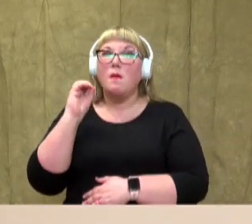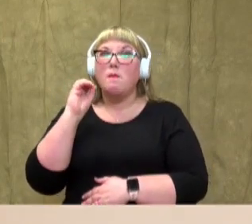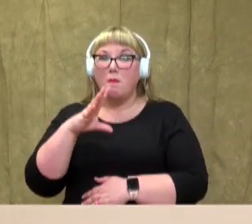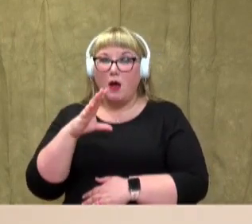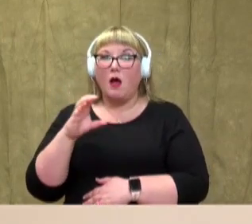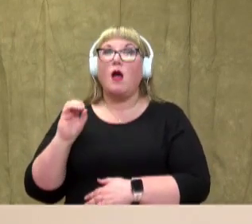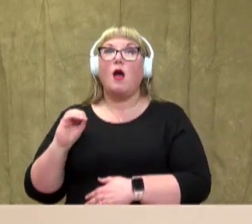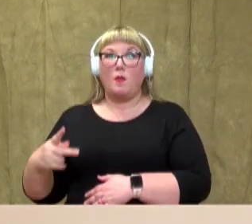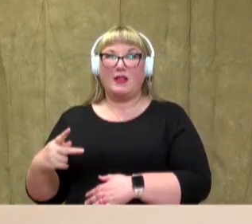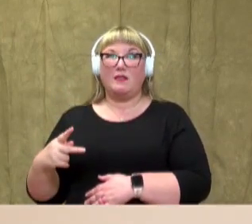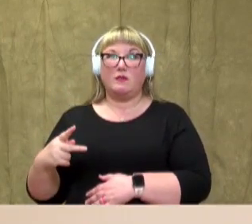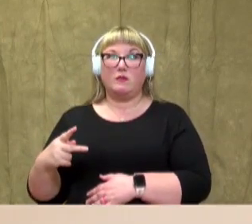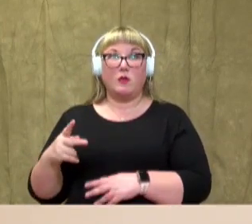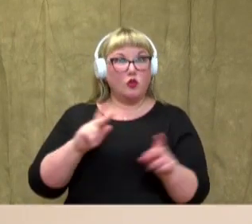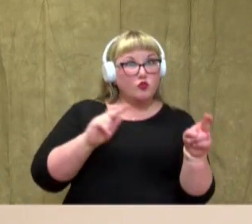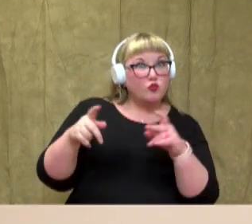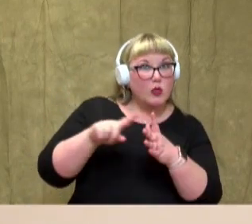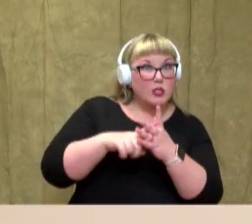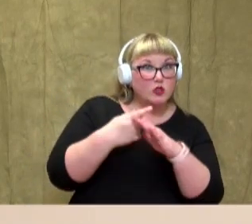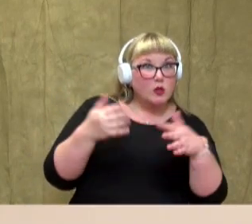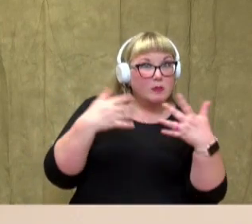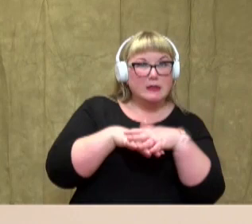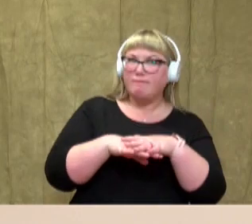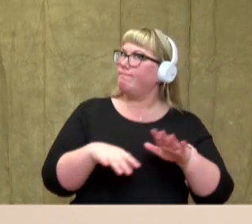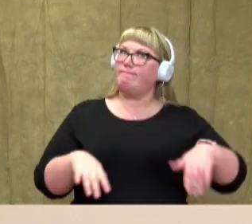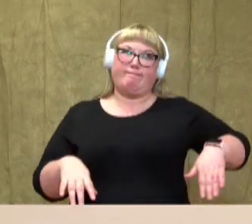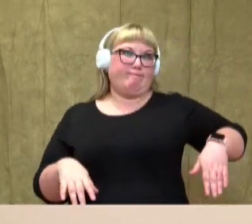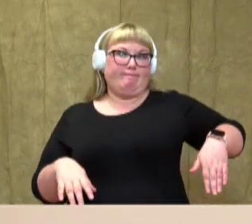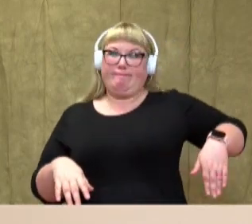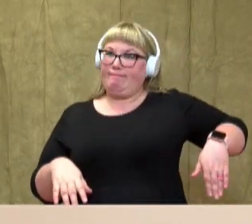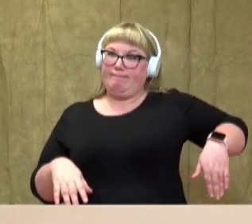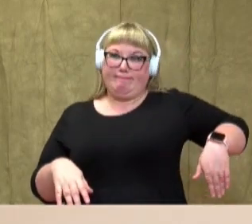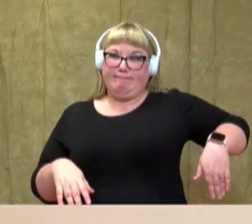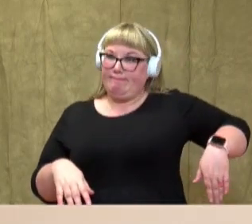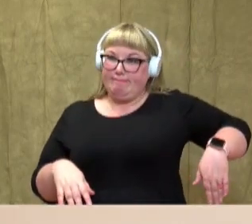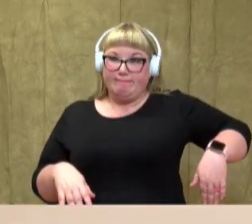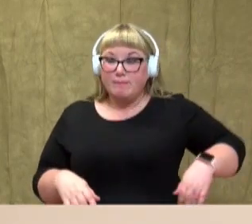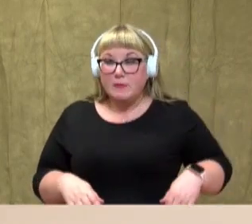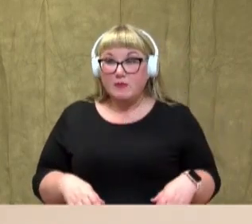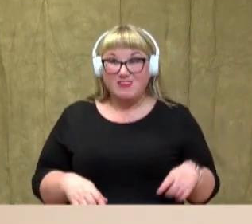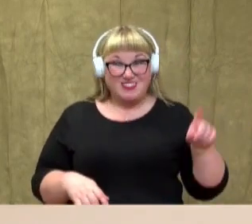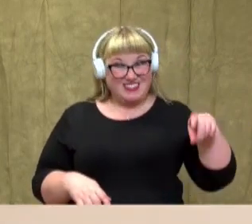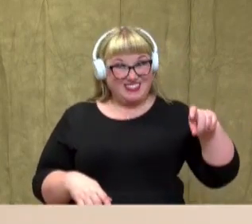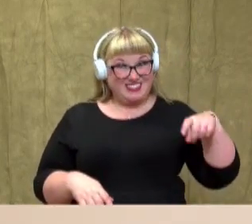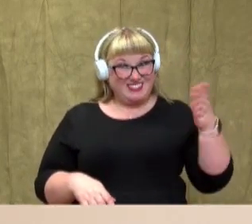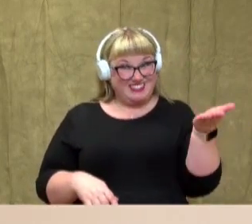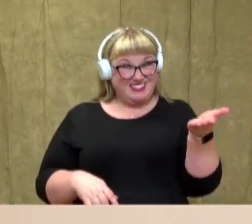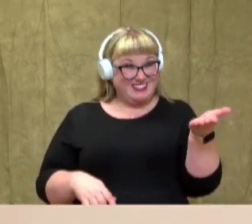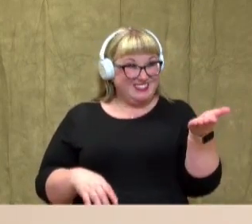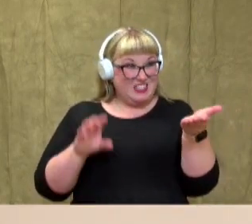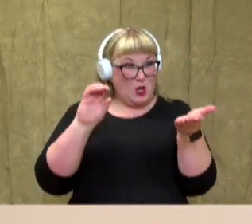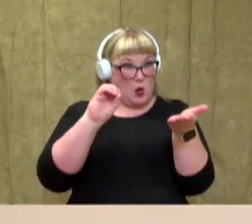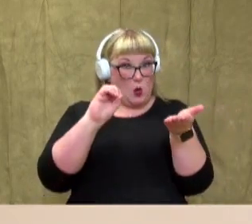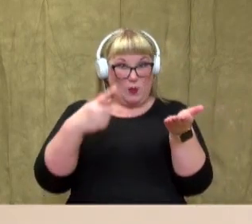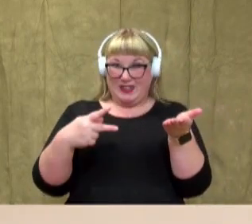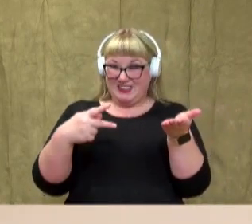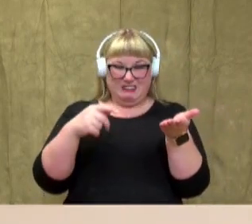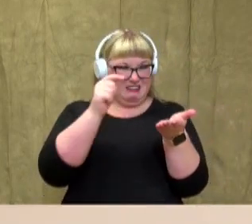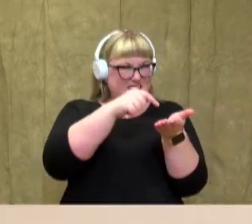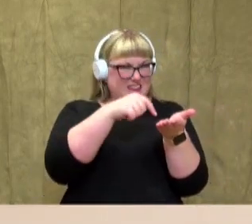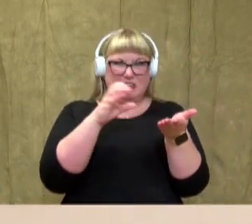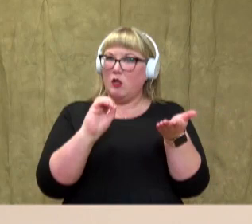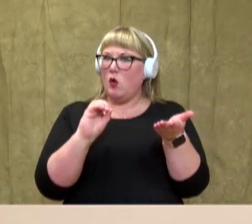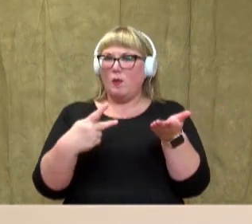ready to start blending? No? No, wait. Am I missing something from our recipe?